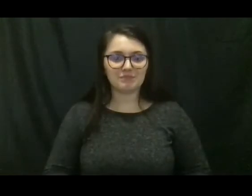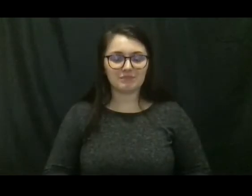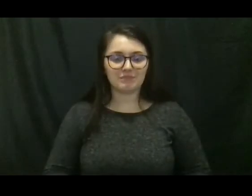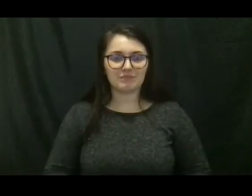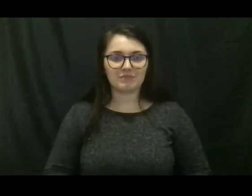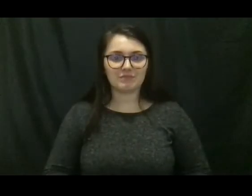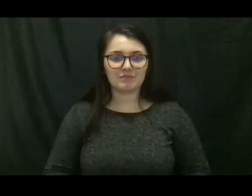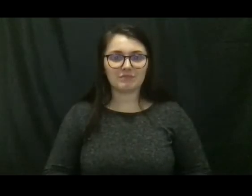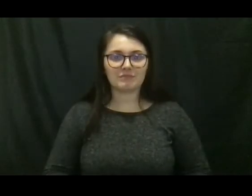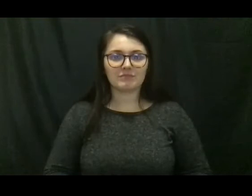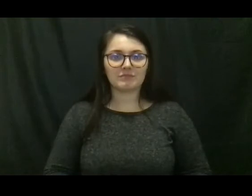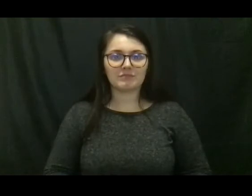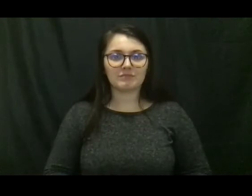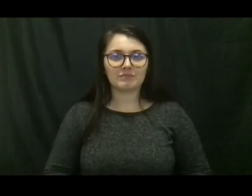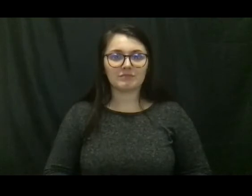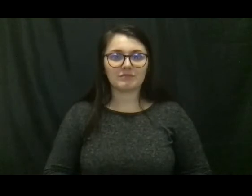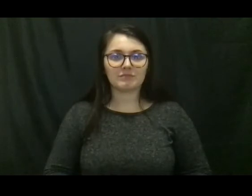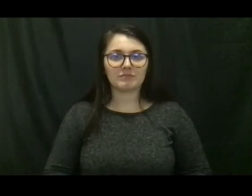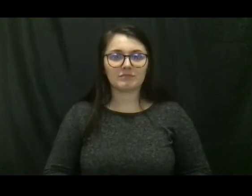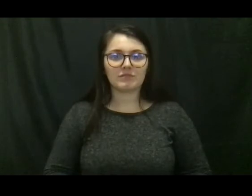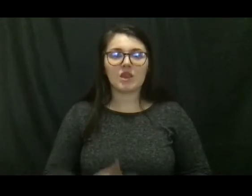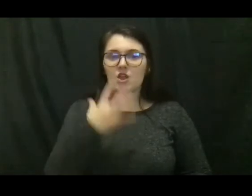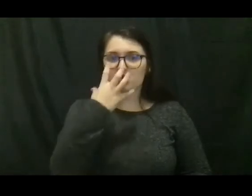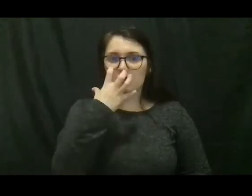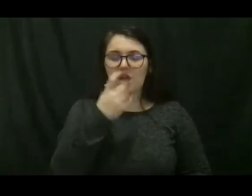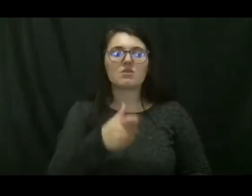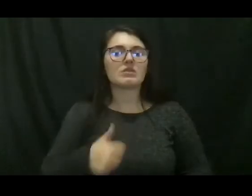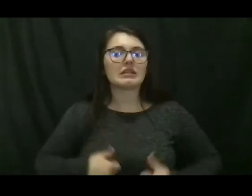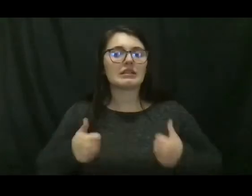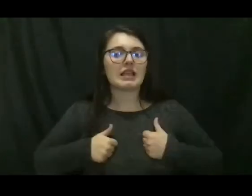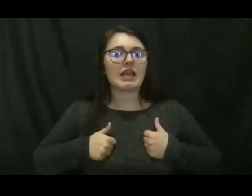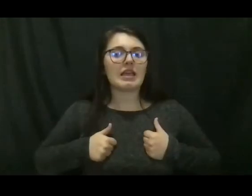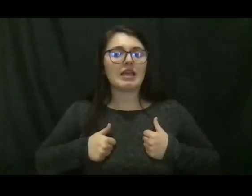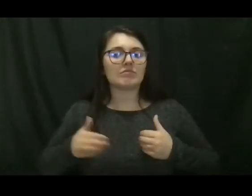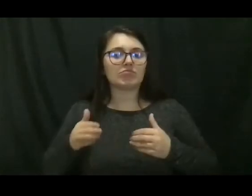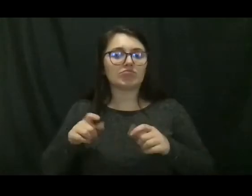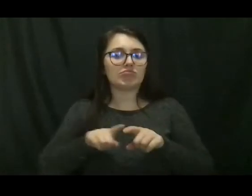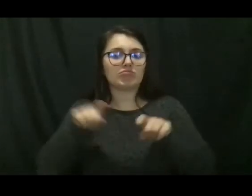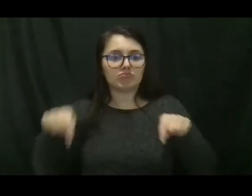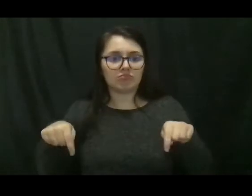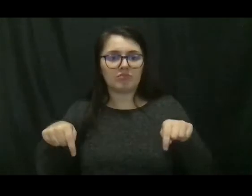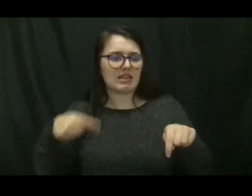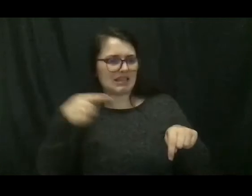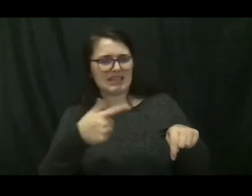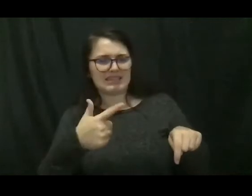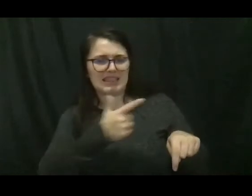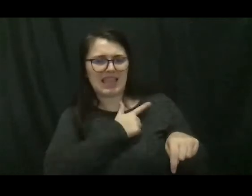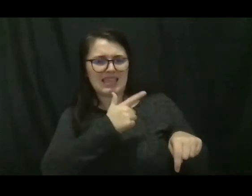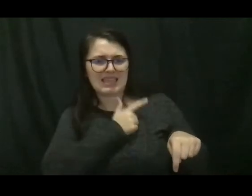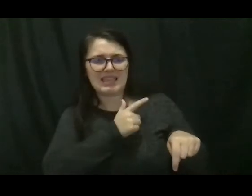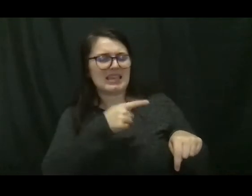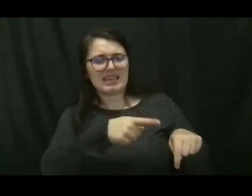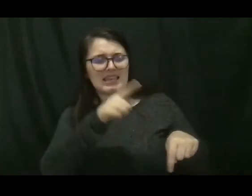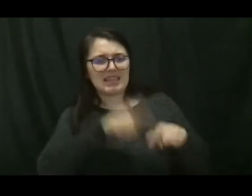The Grouch, who lives next door to Steve, says Steve is crazy, too lazy to work hard to make enough money to buy